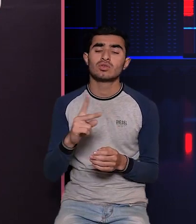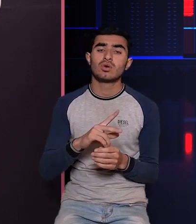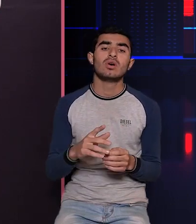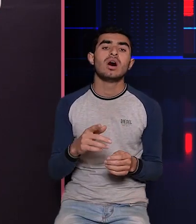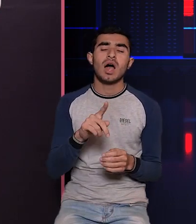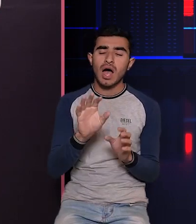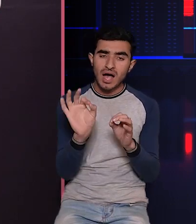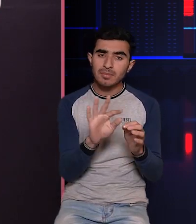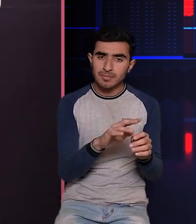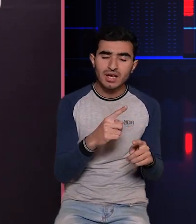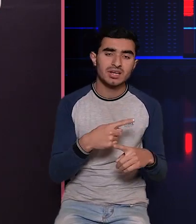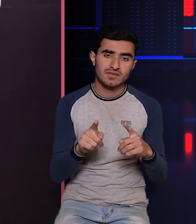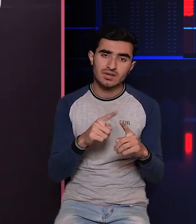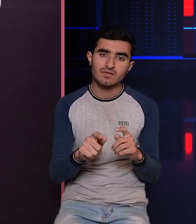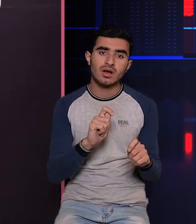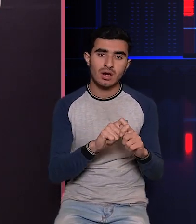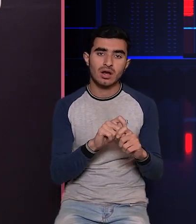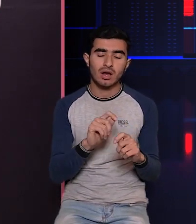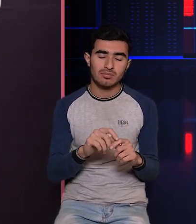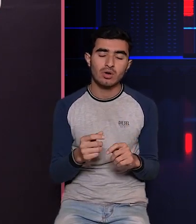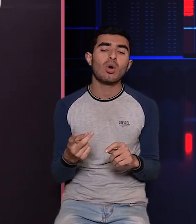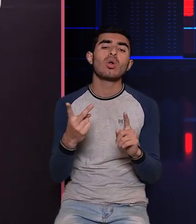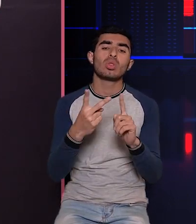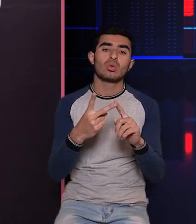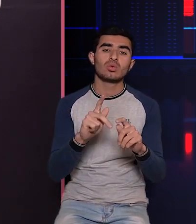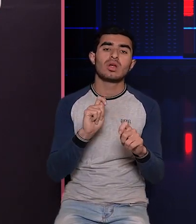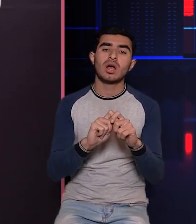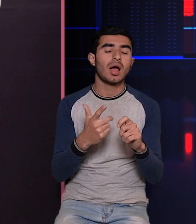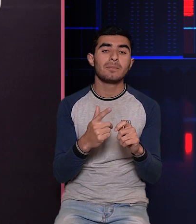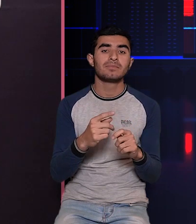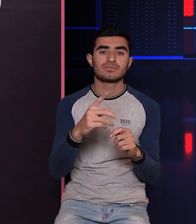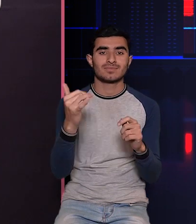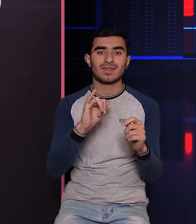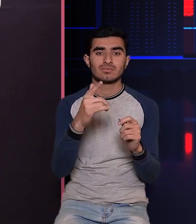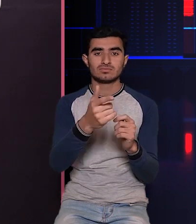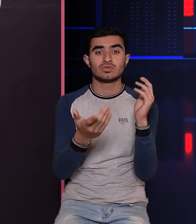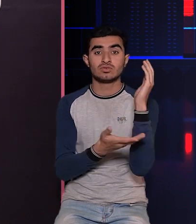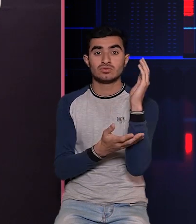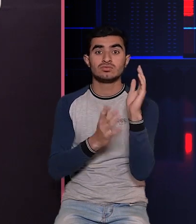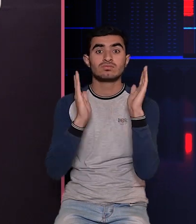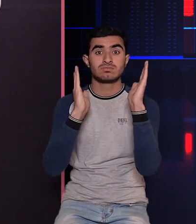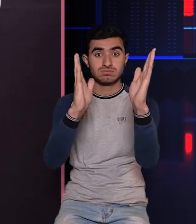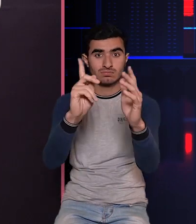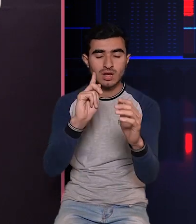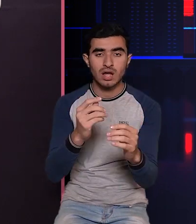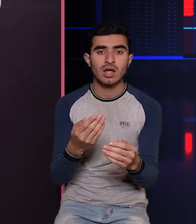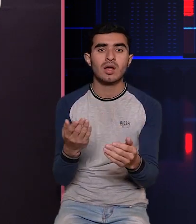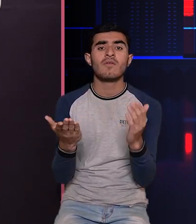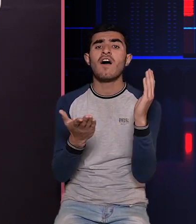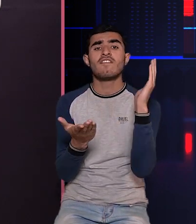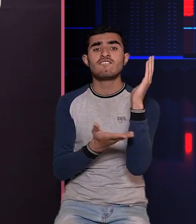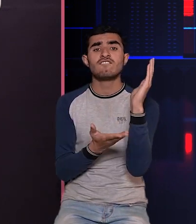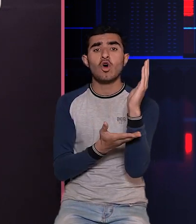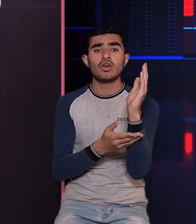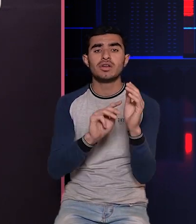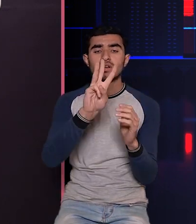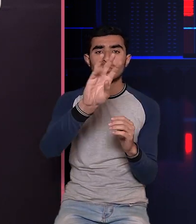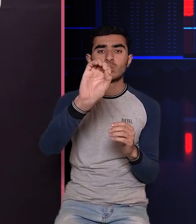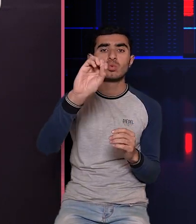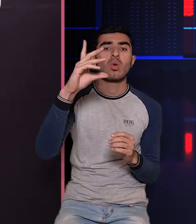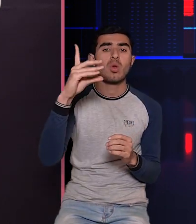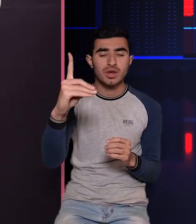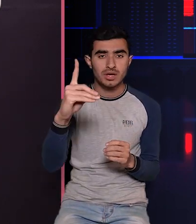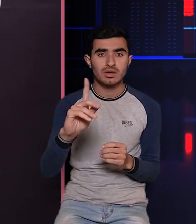or another project that we're working on, non-timber forest produce. So this is also very important to us, because what we're doing